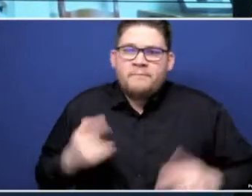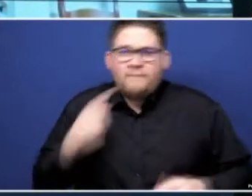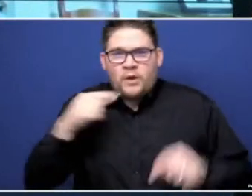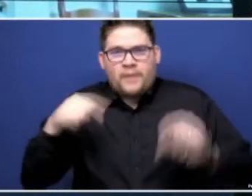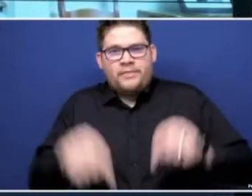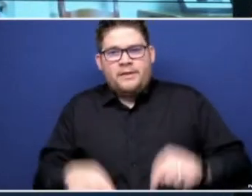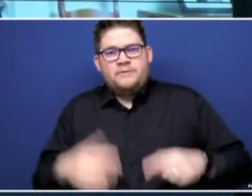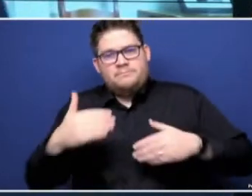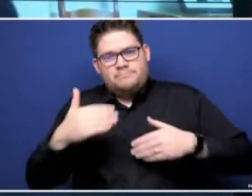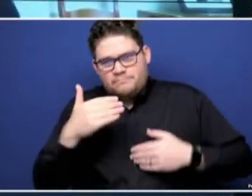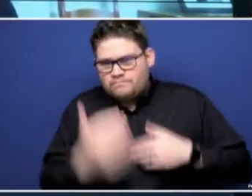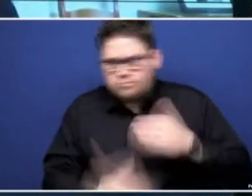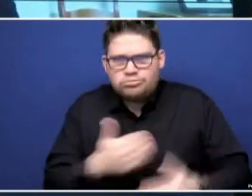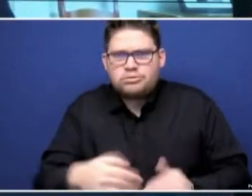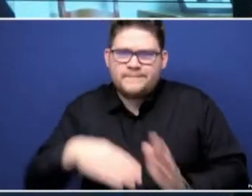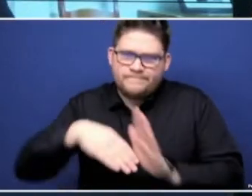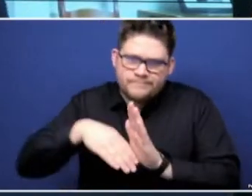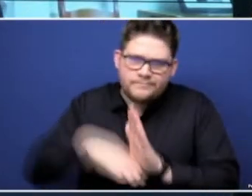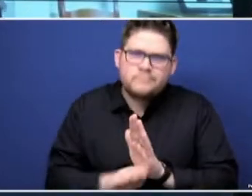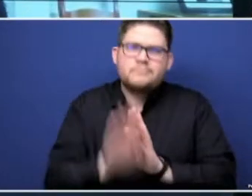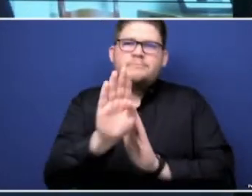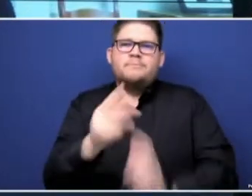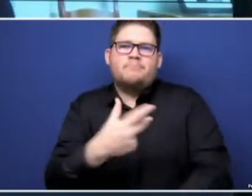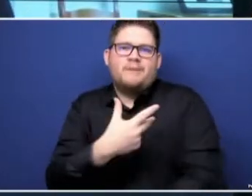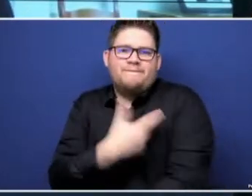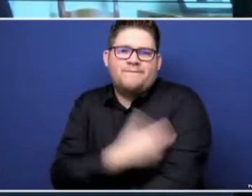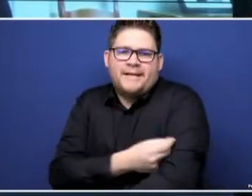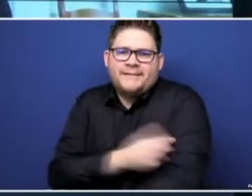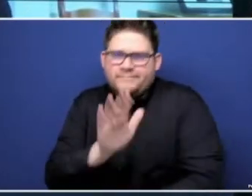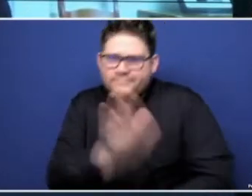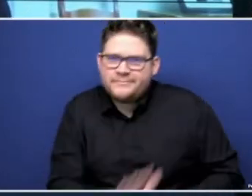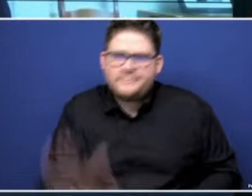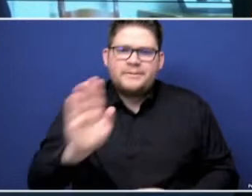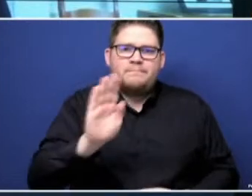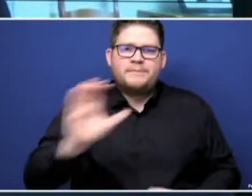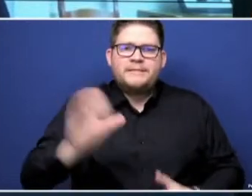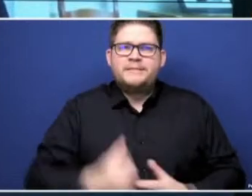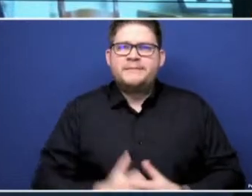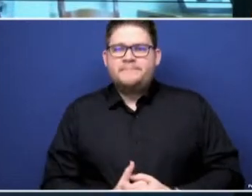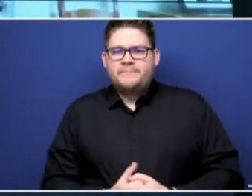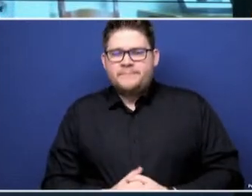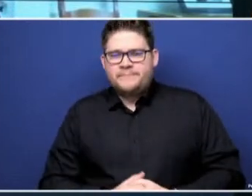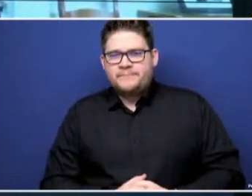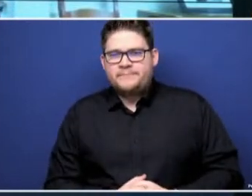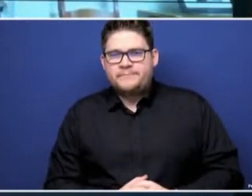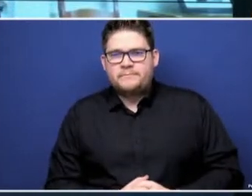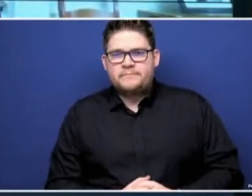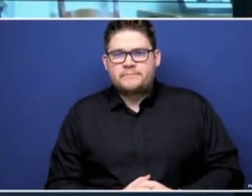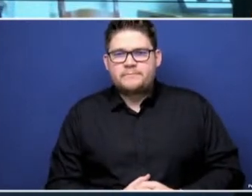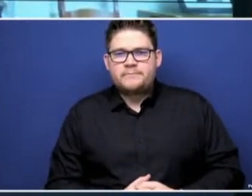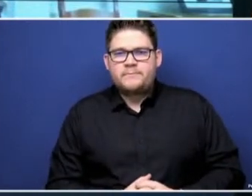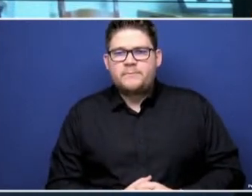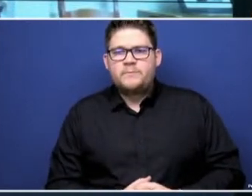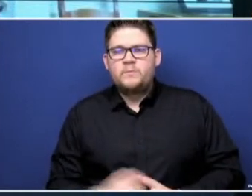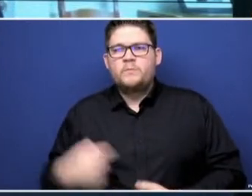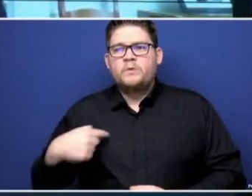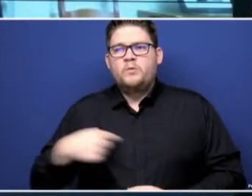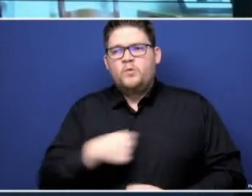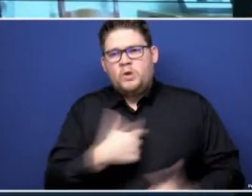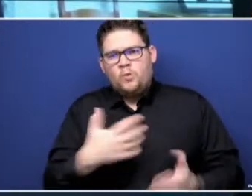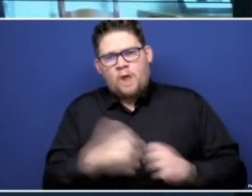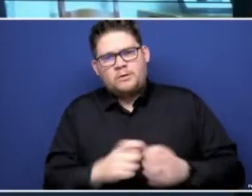to do their normal jobs. And we are just extremely grateful to have them stepping